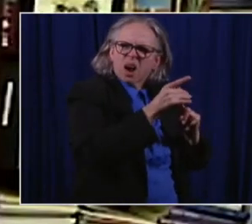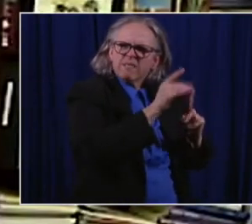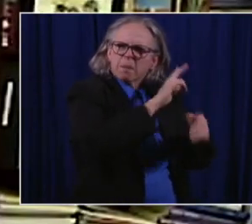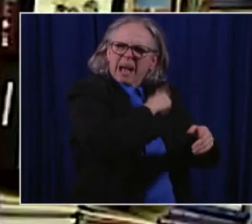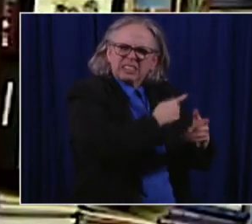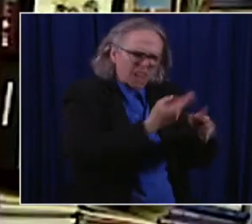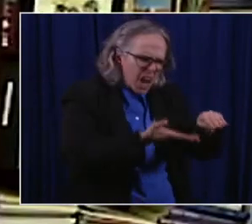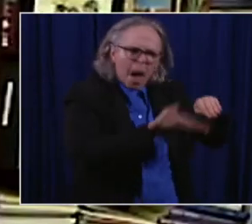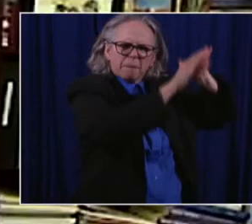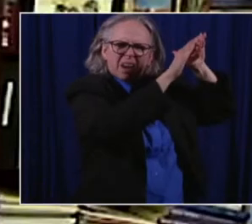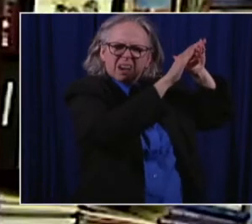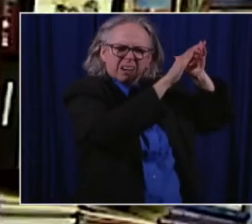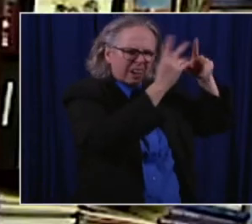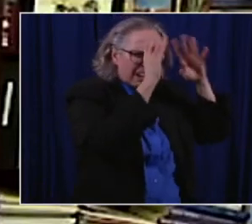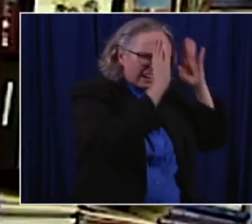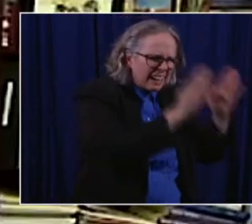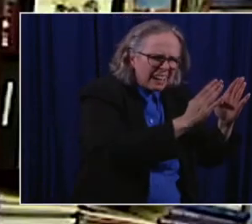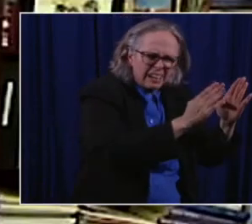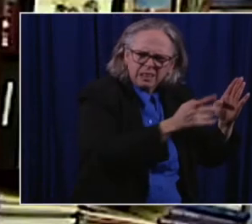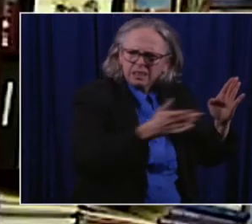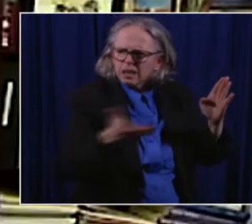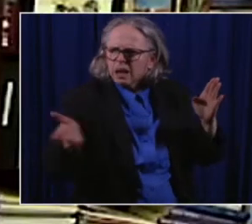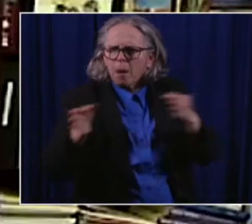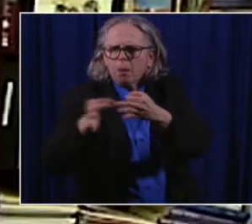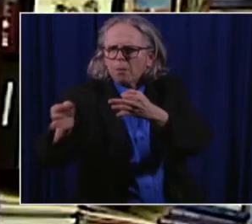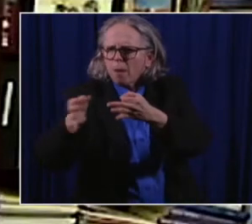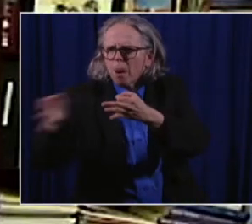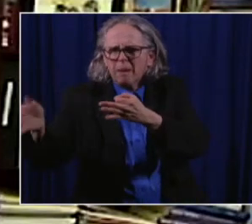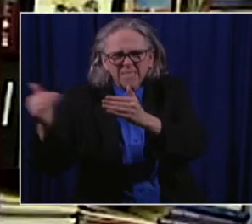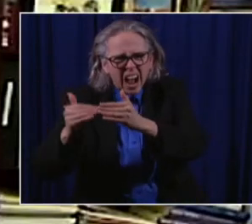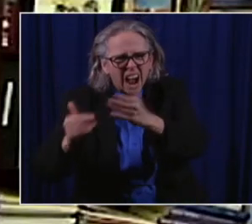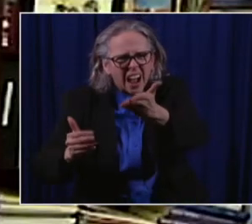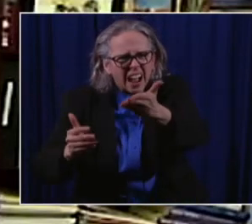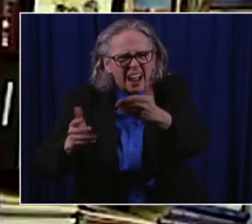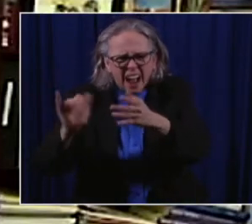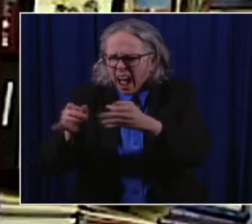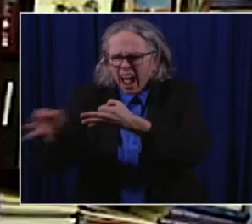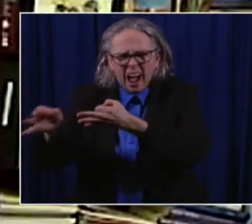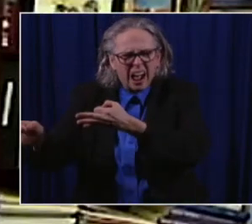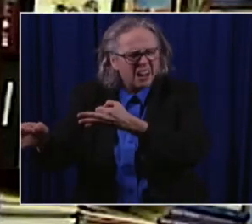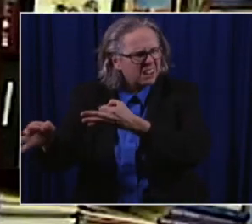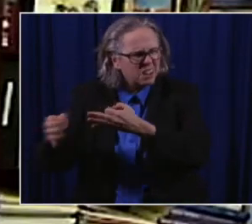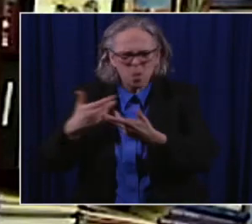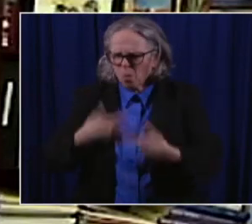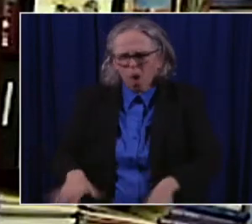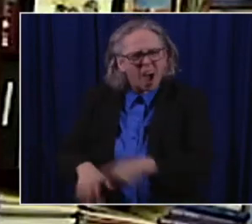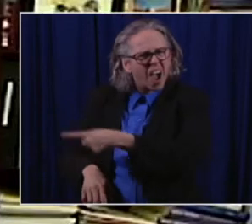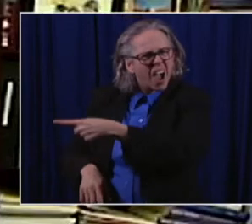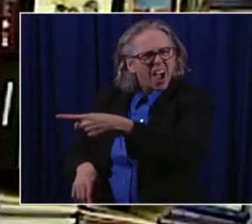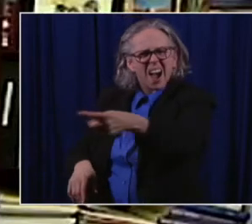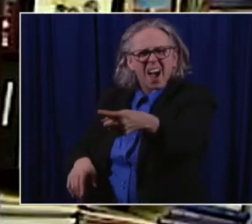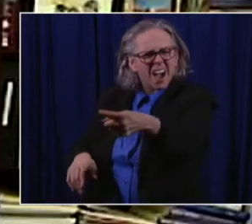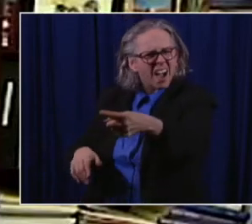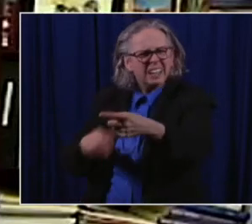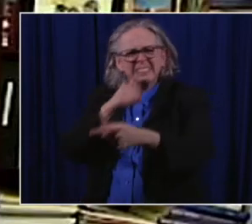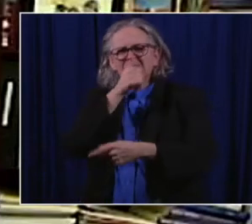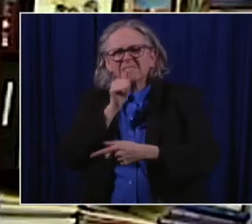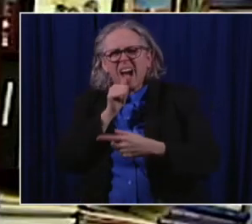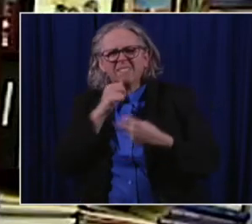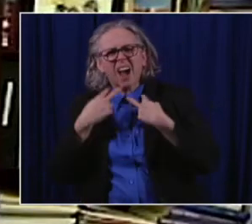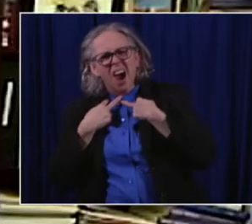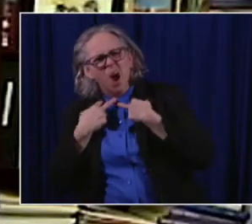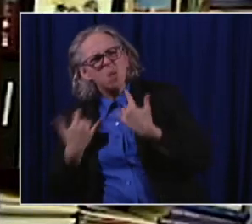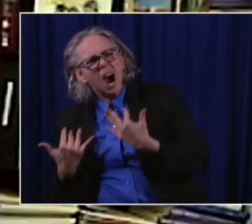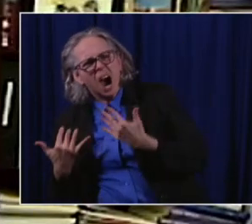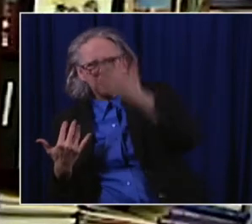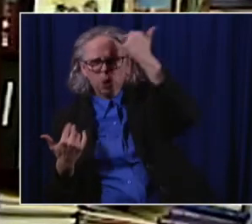decisions to delay care. No one wants to see that. The big problem, too, that we still have not yet to